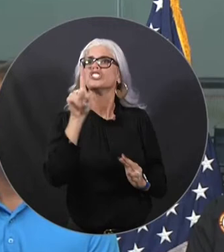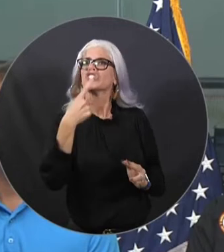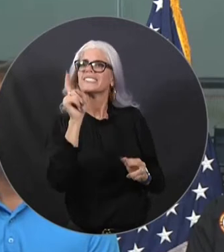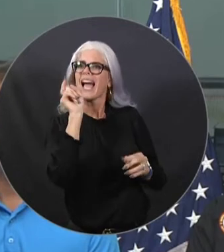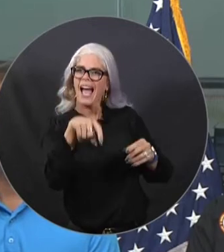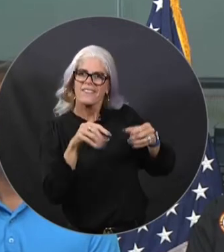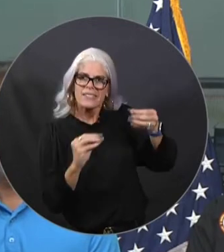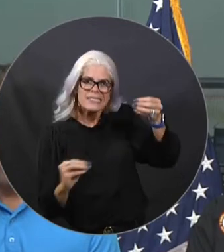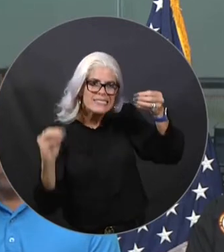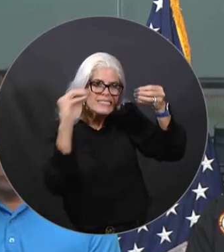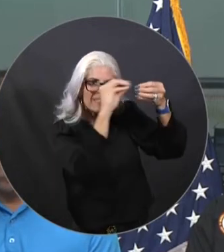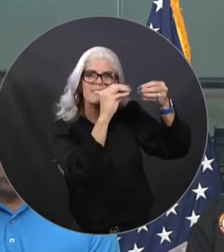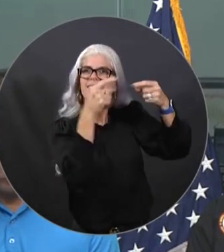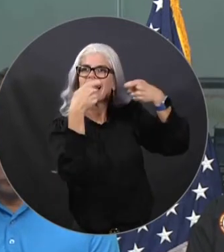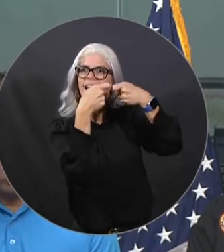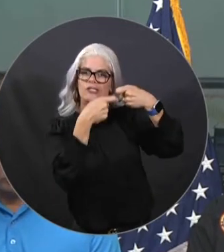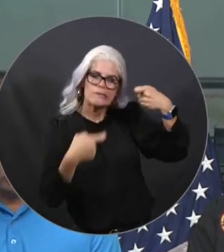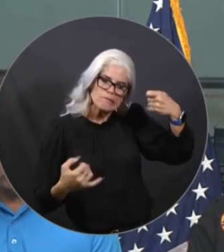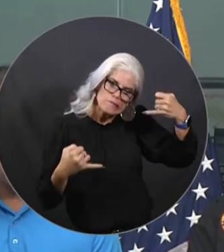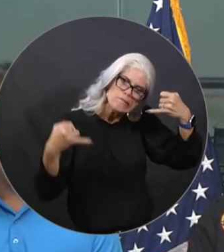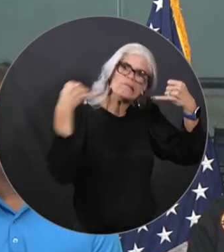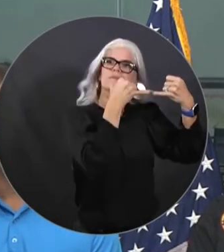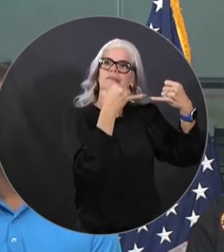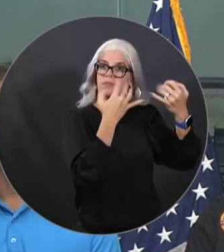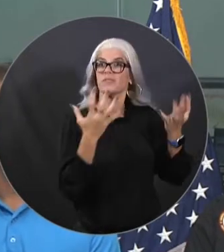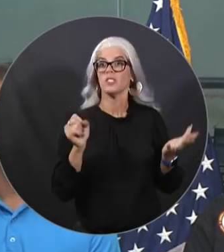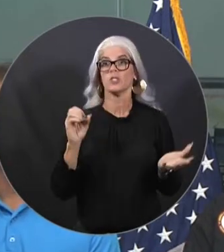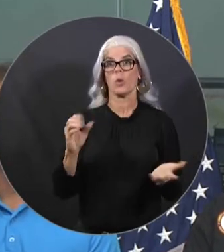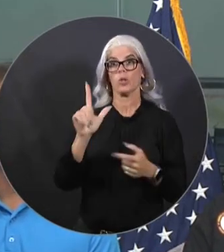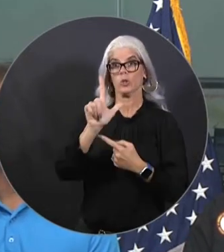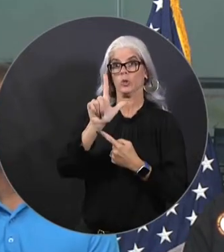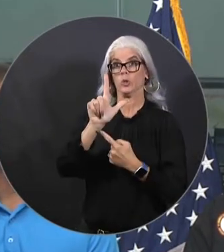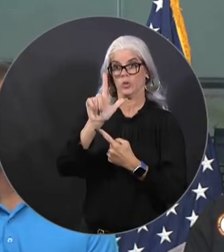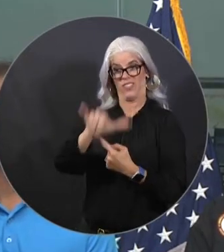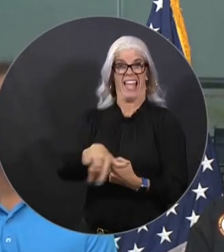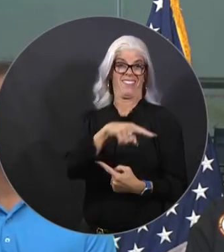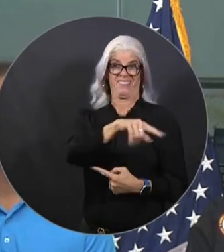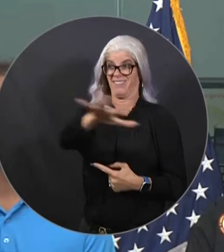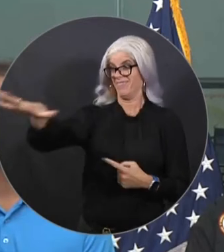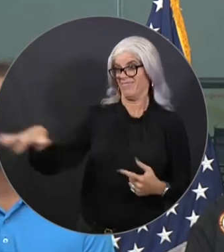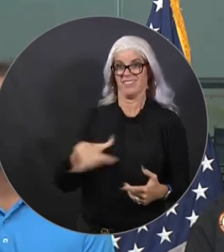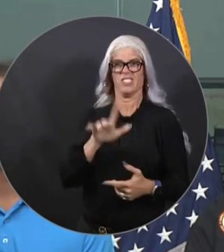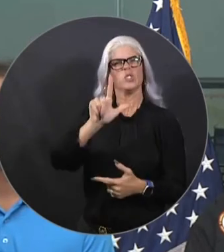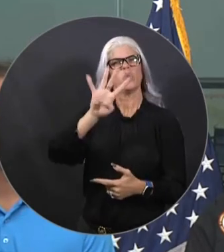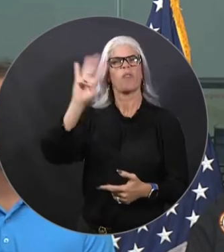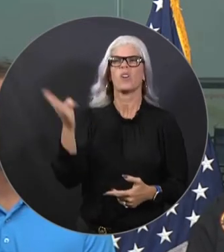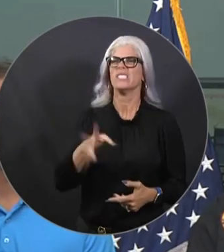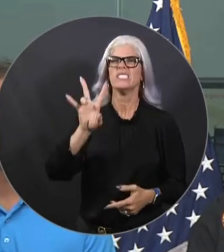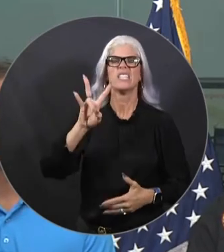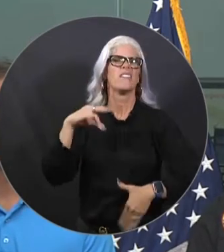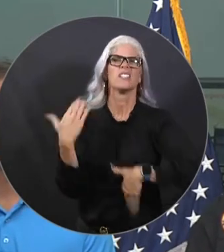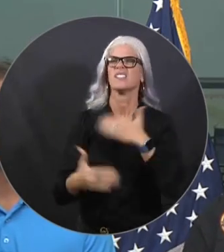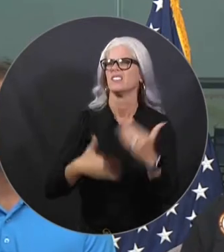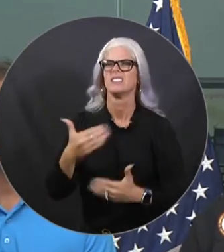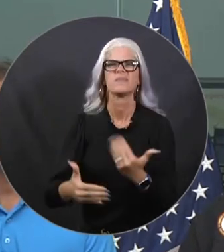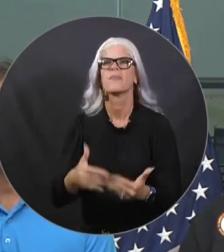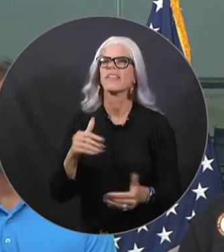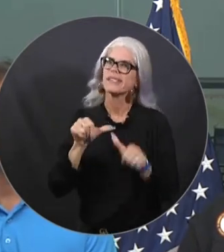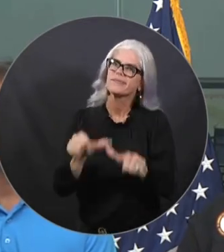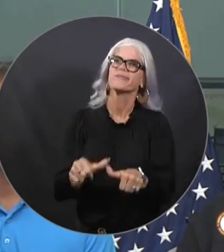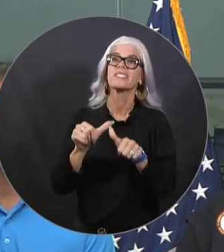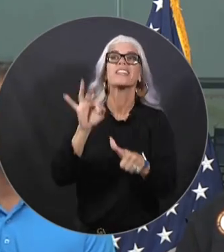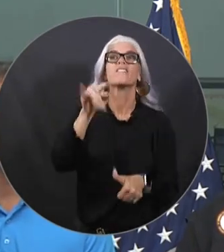rehook everything. So that's a 24/7 process. So if anybody sees some of the utility trucks pulled